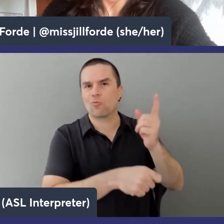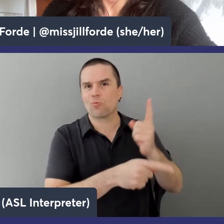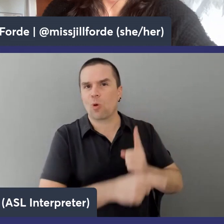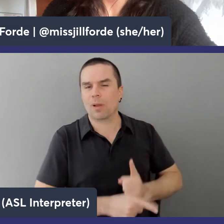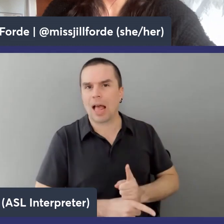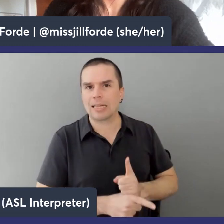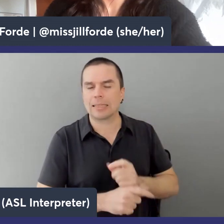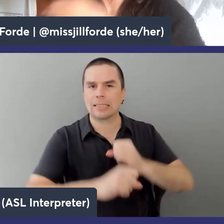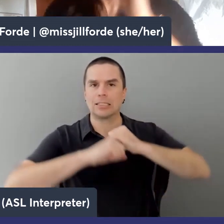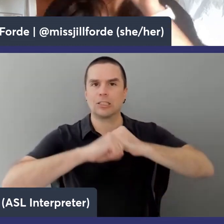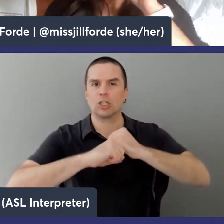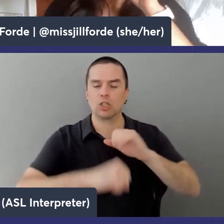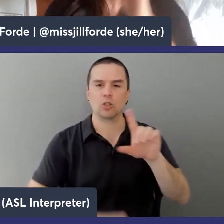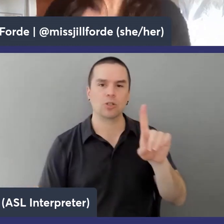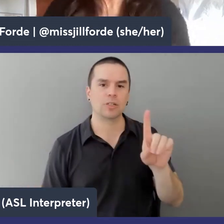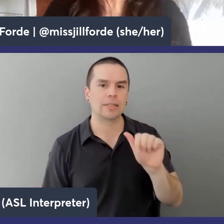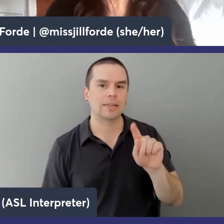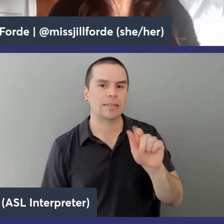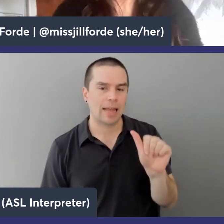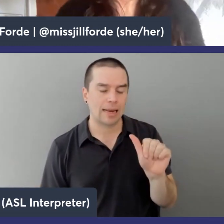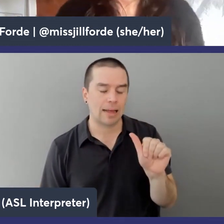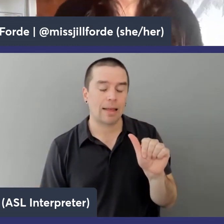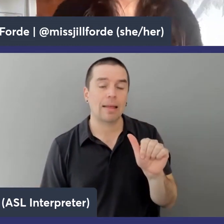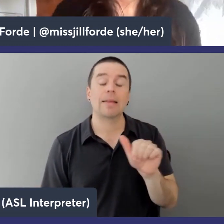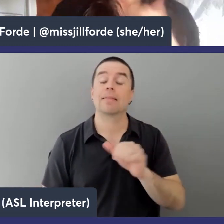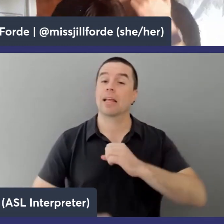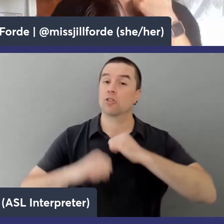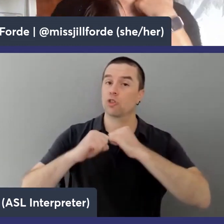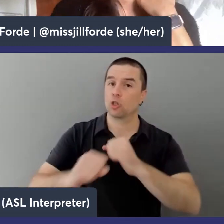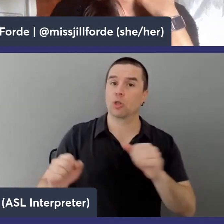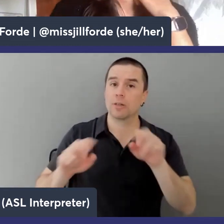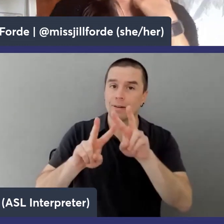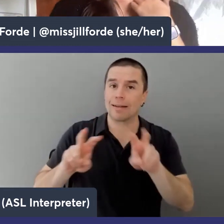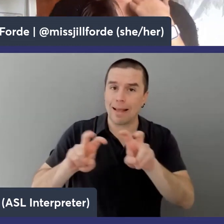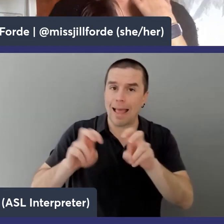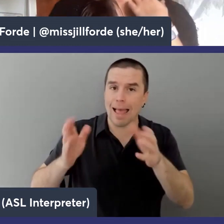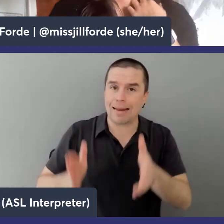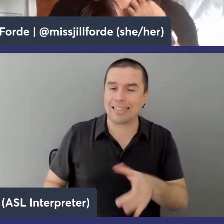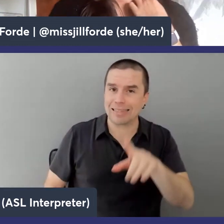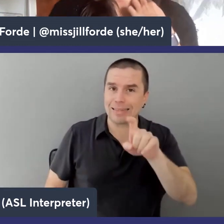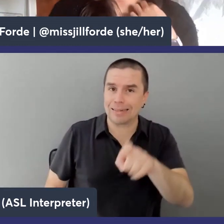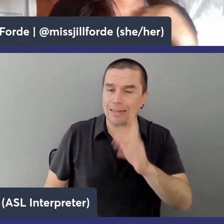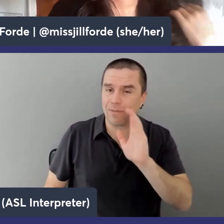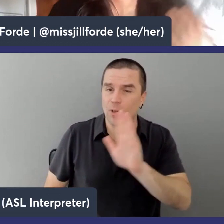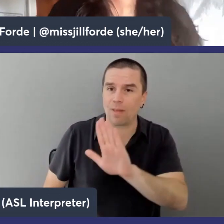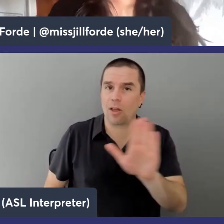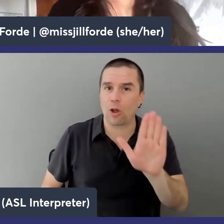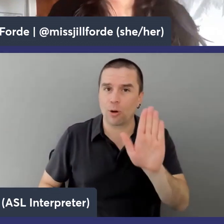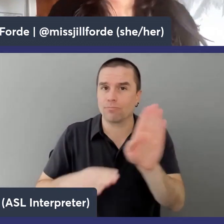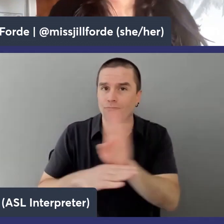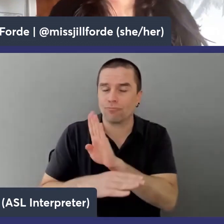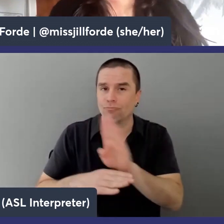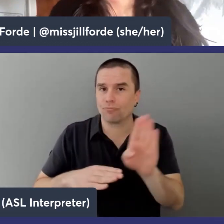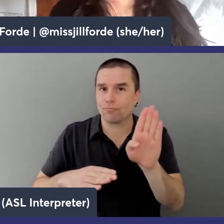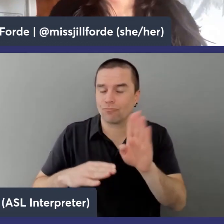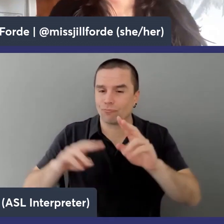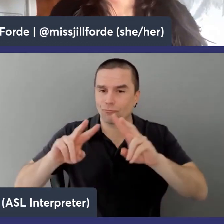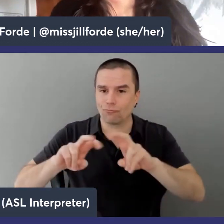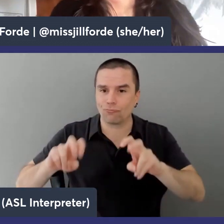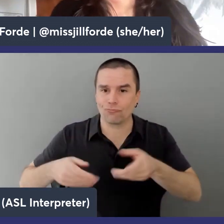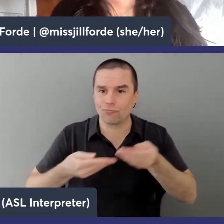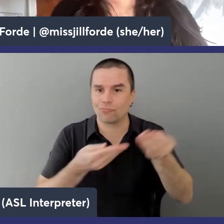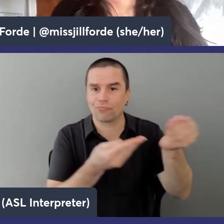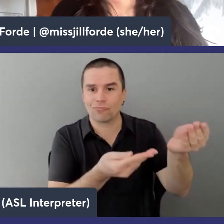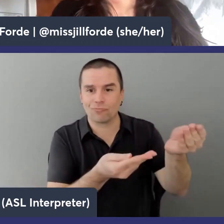data that's needed by security analysts in an enterprise-wide organization and bring all